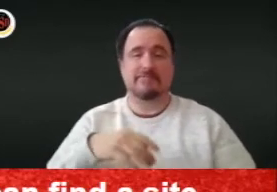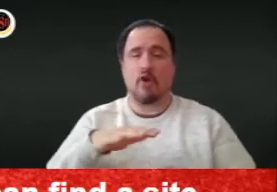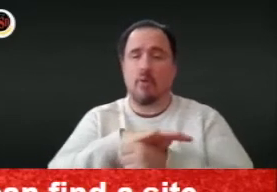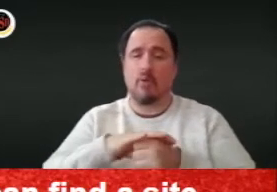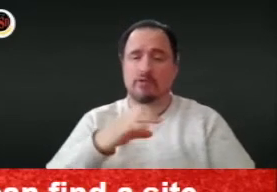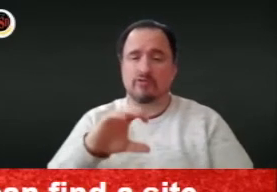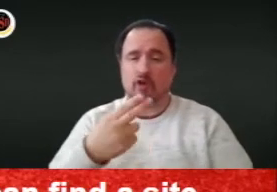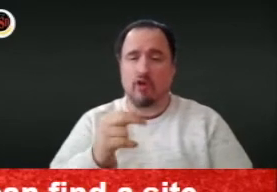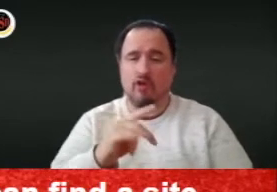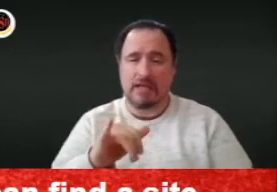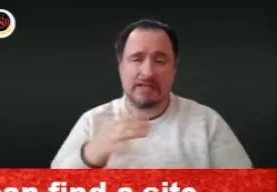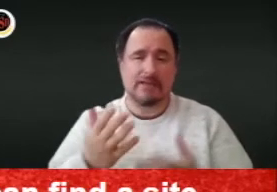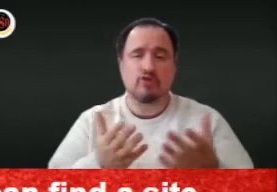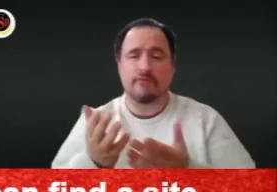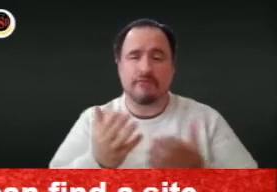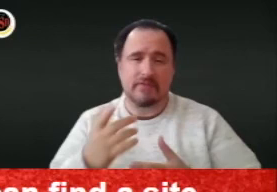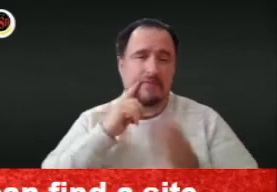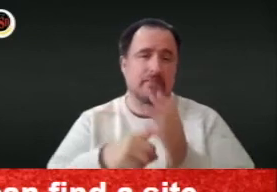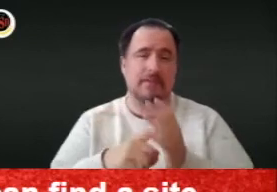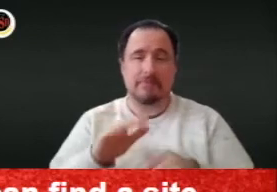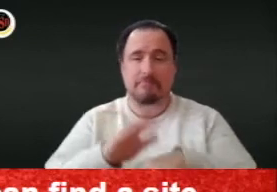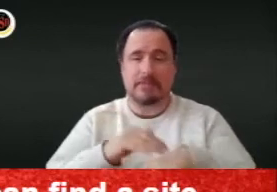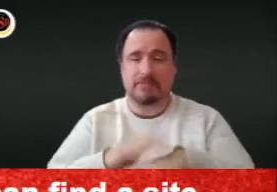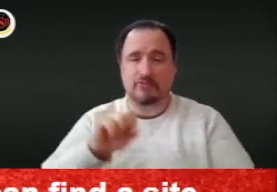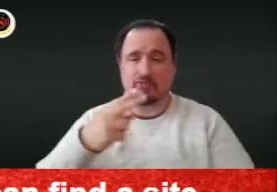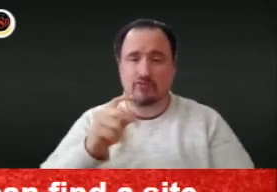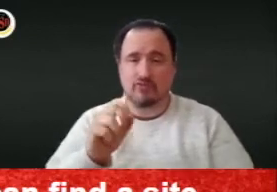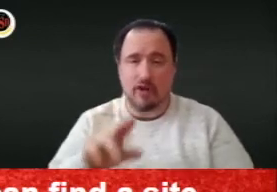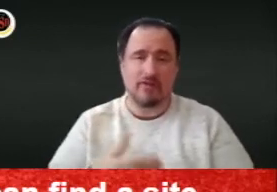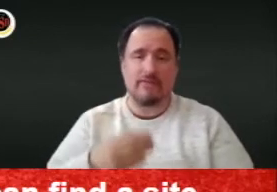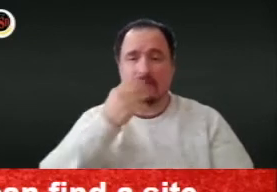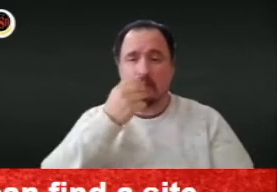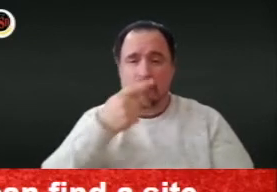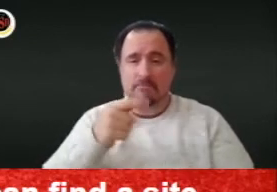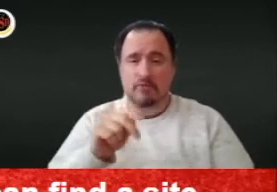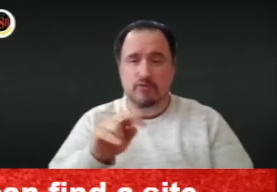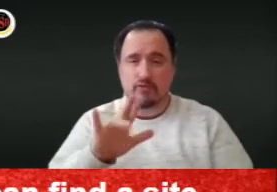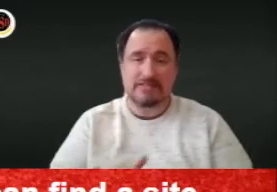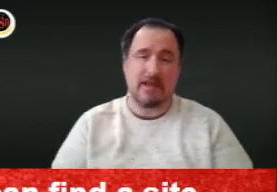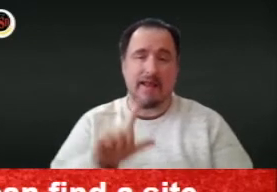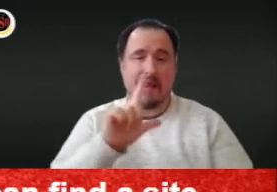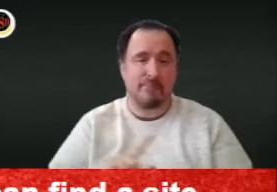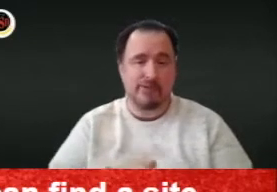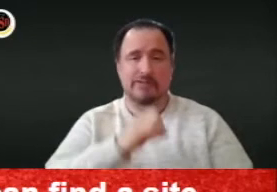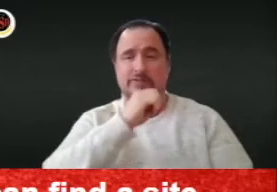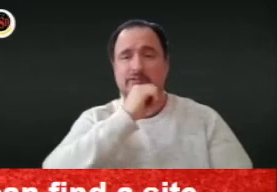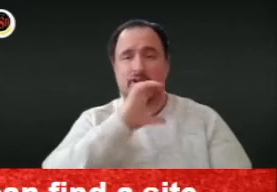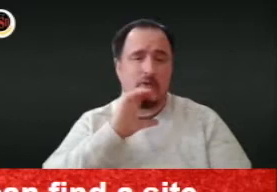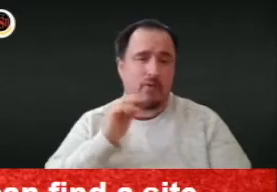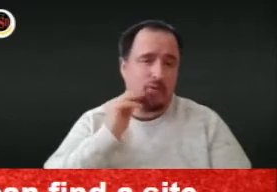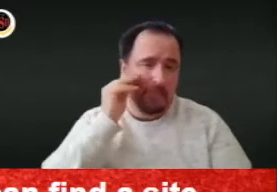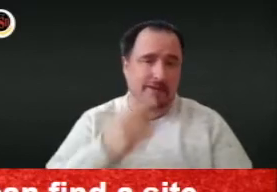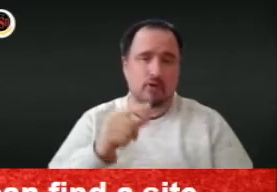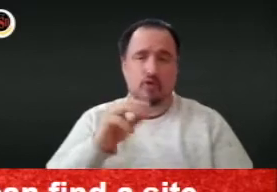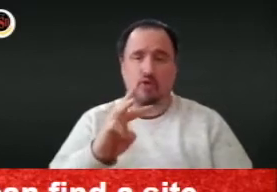So you can work at local county service buildings, like food shelter,